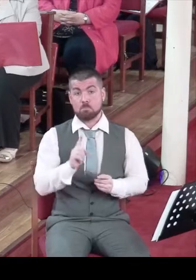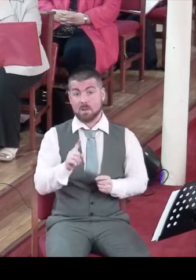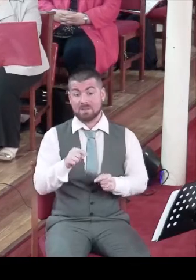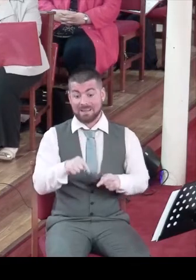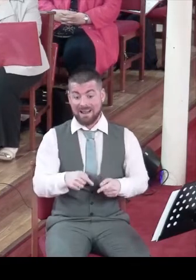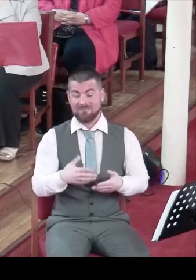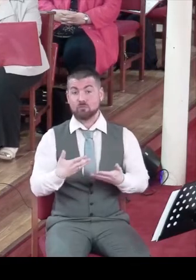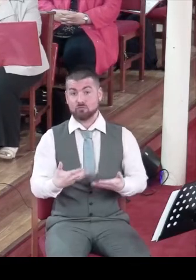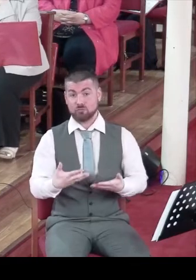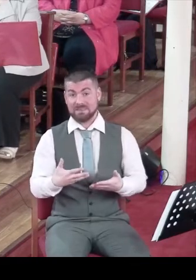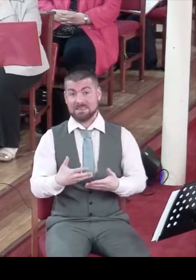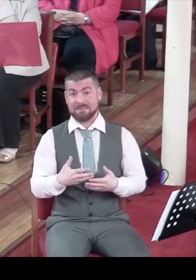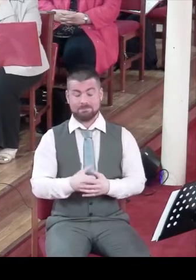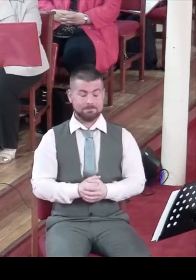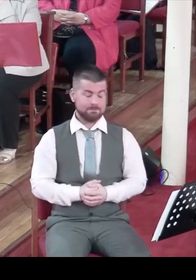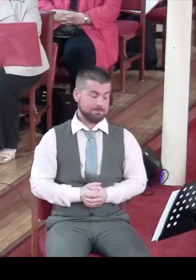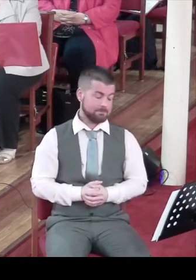folks.